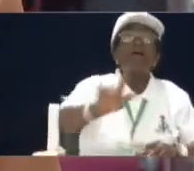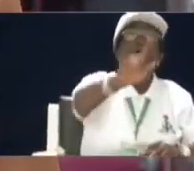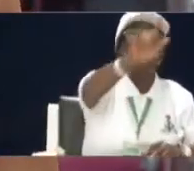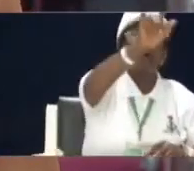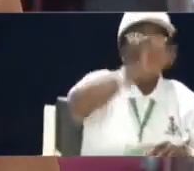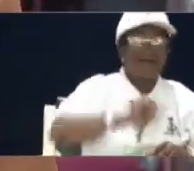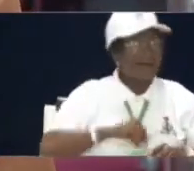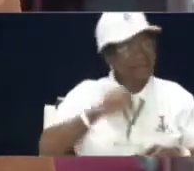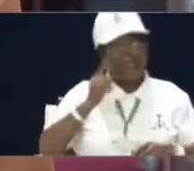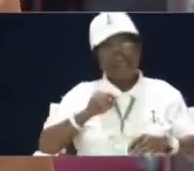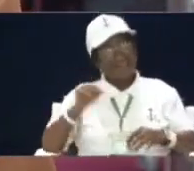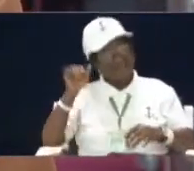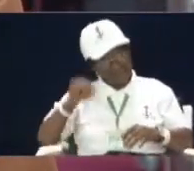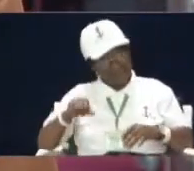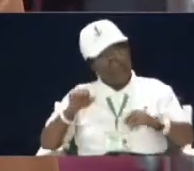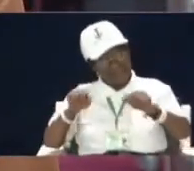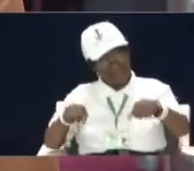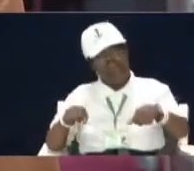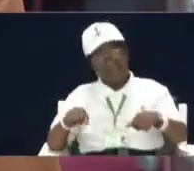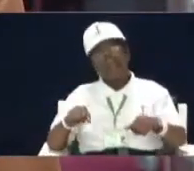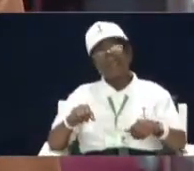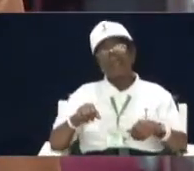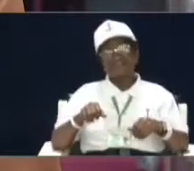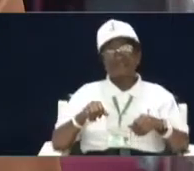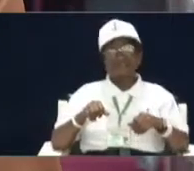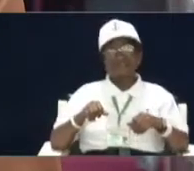I said, they can.